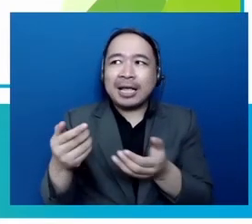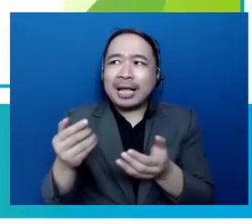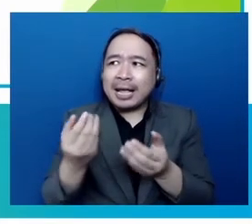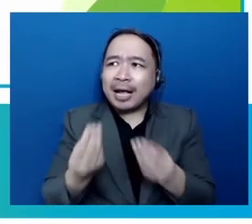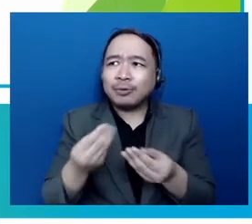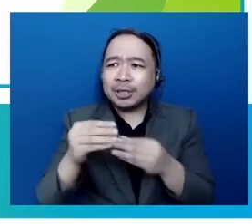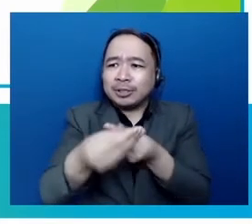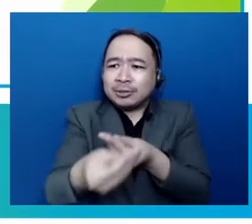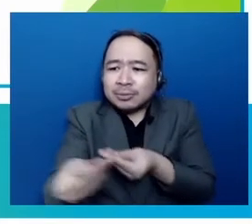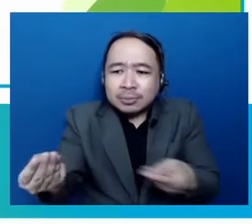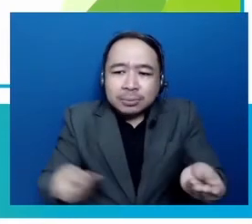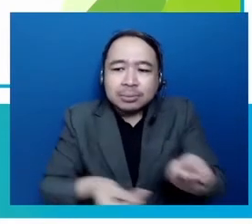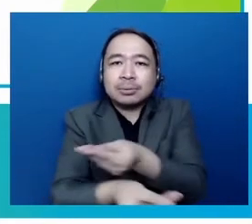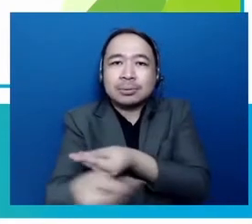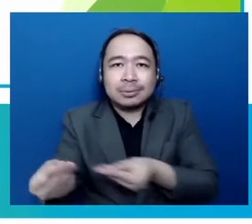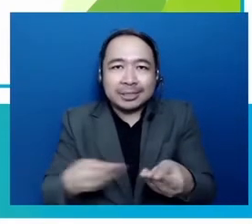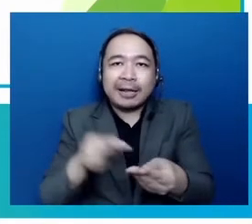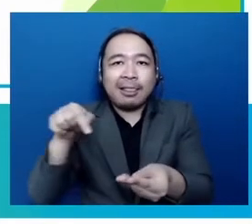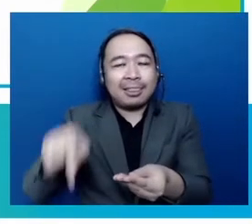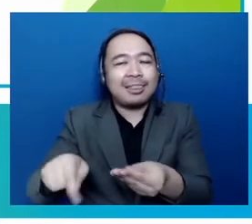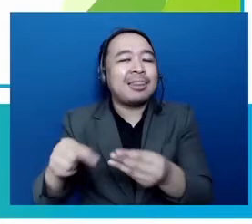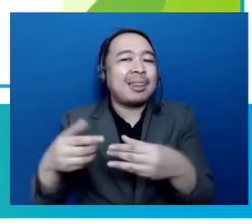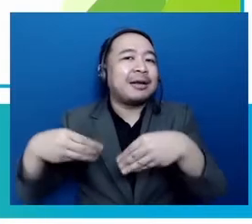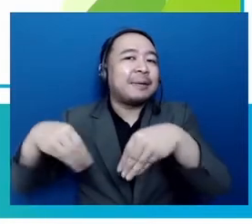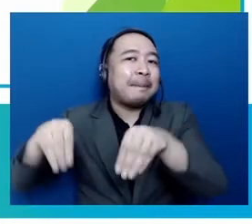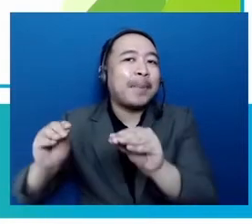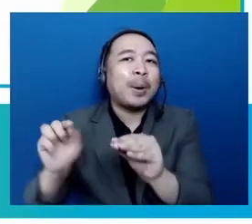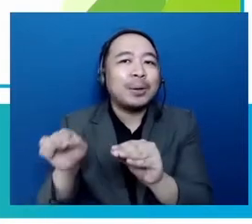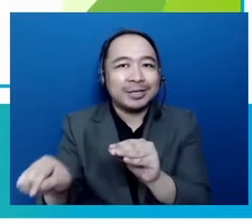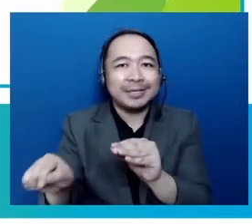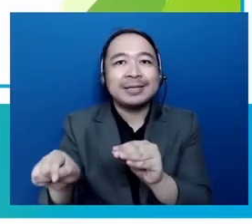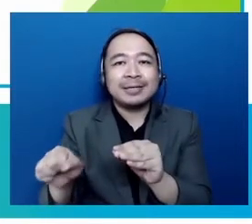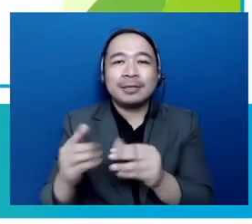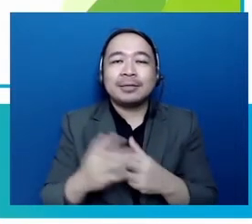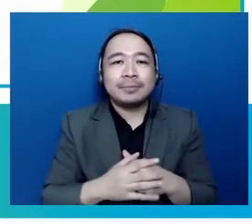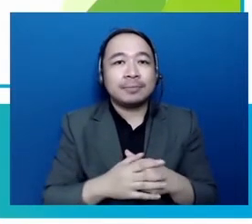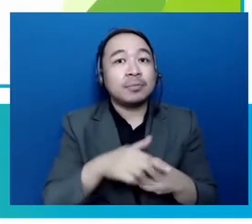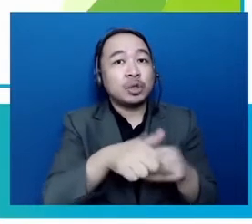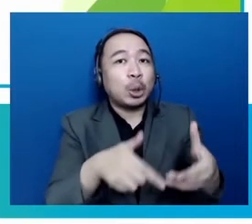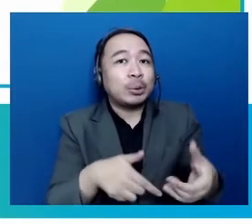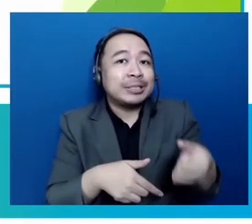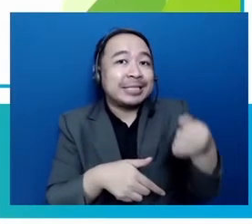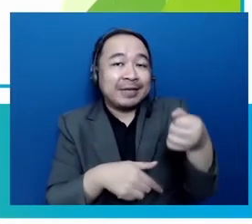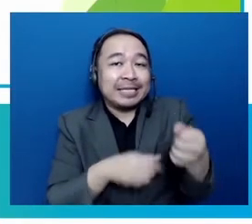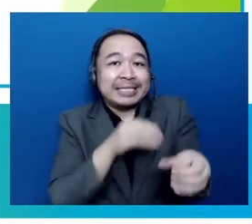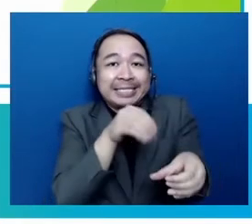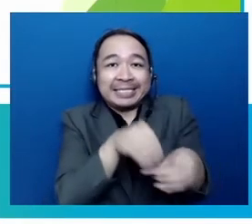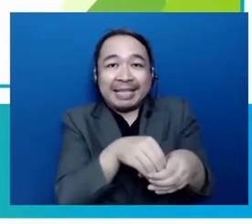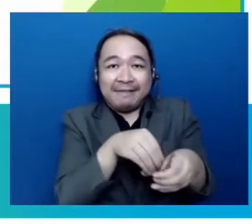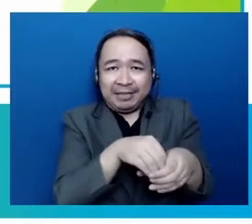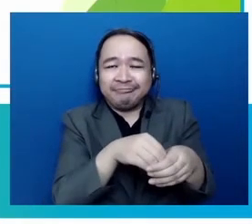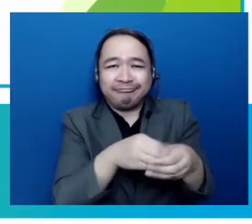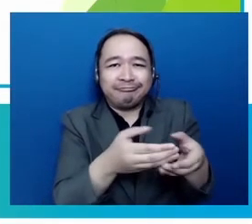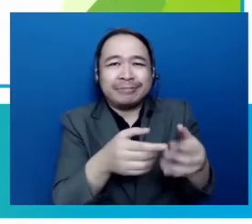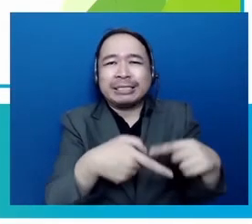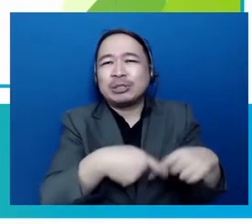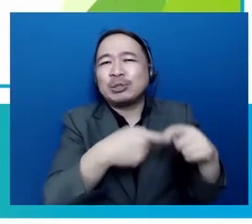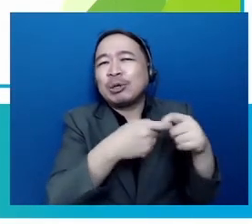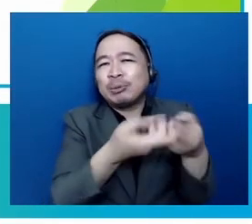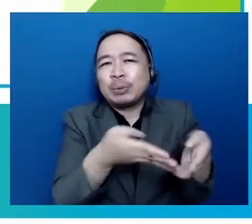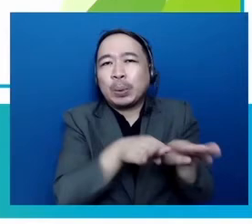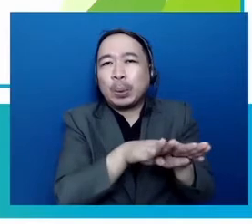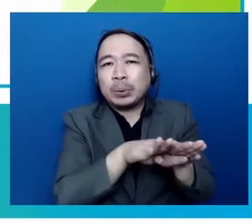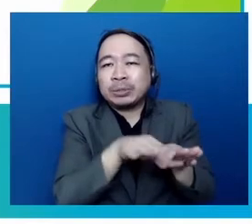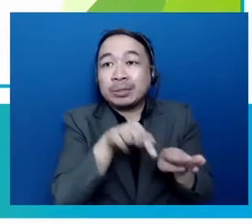markets. Saving club suspended the savings scheme due to the pandemic situation.